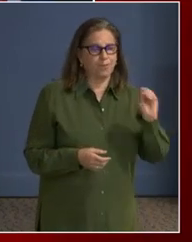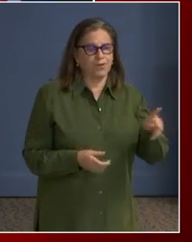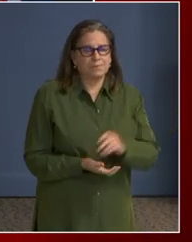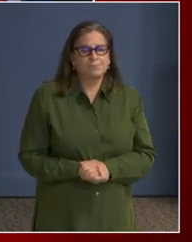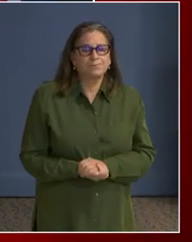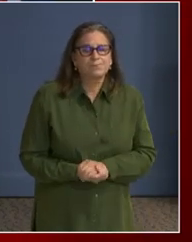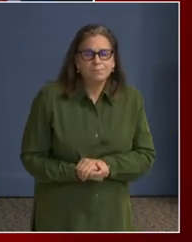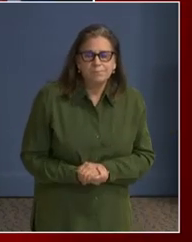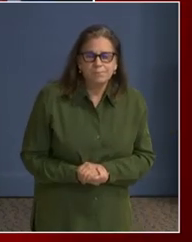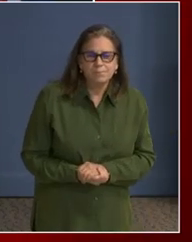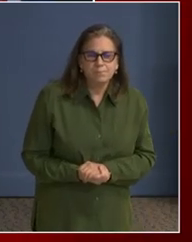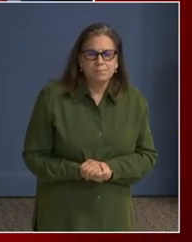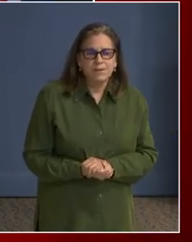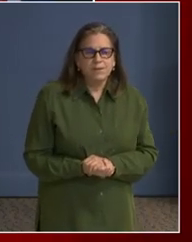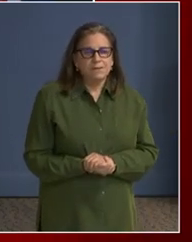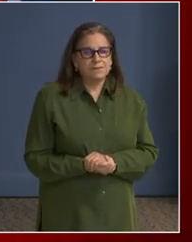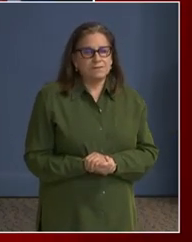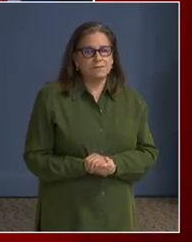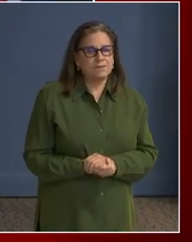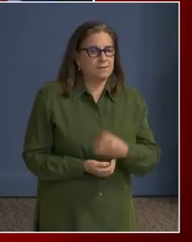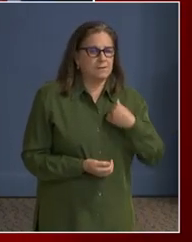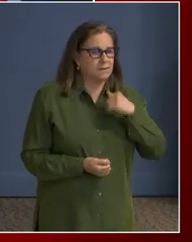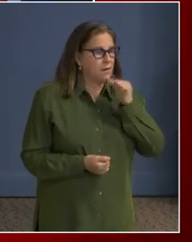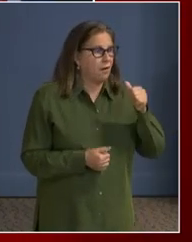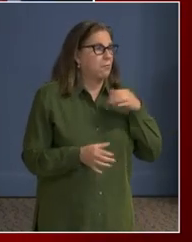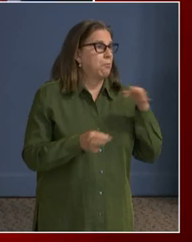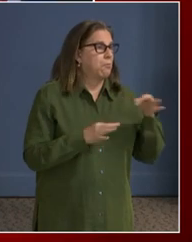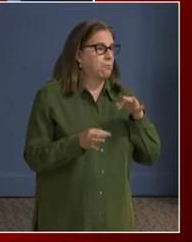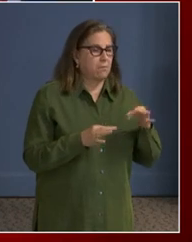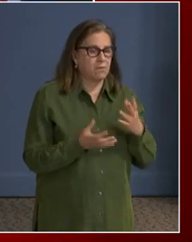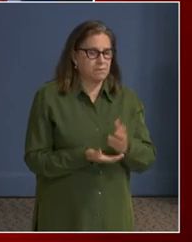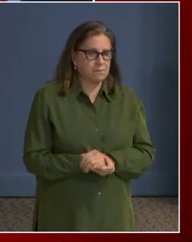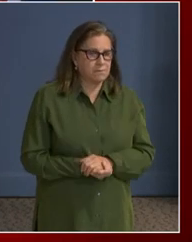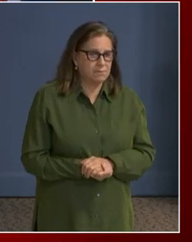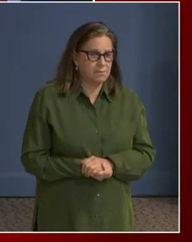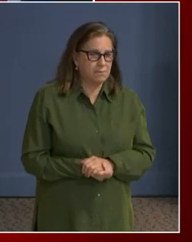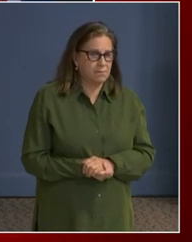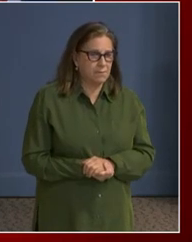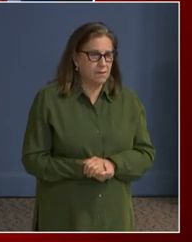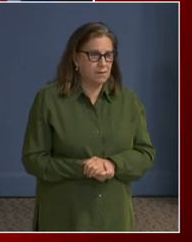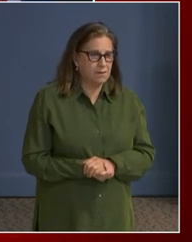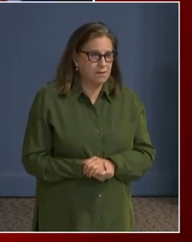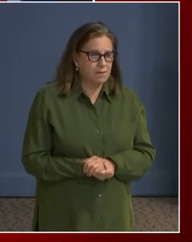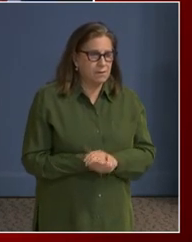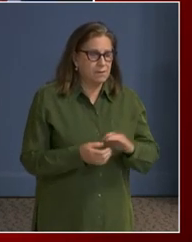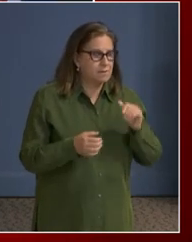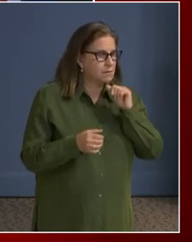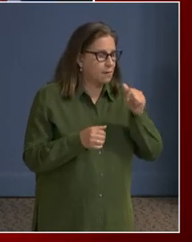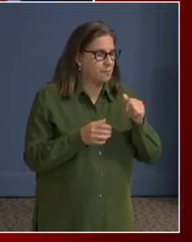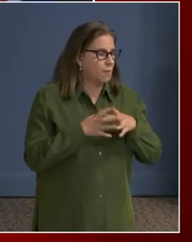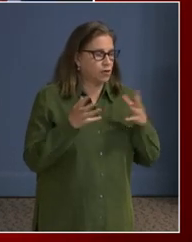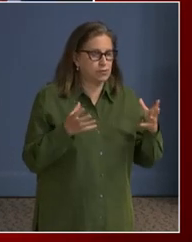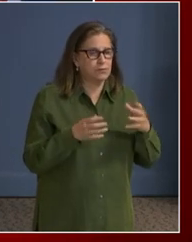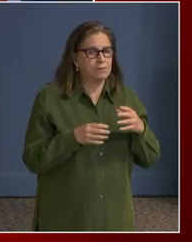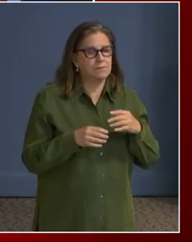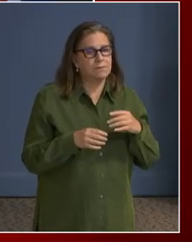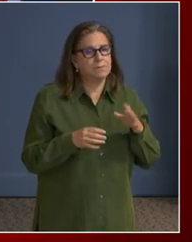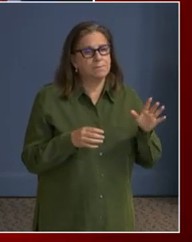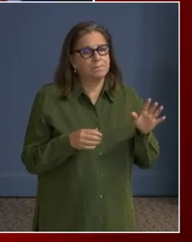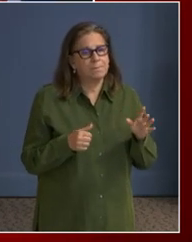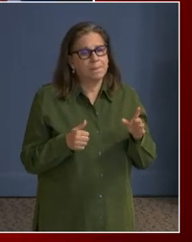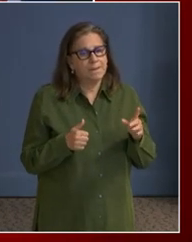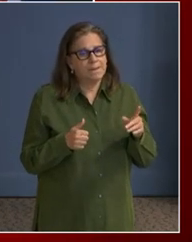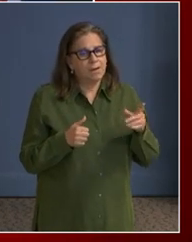I can run through them. It's not going to be quick, but I can tell you we had a shooting around